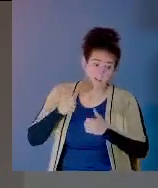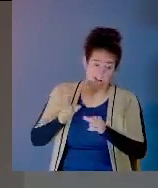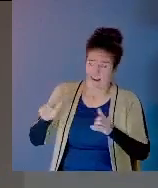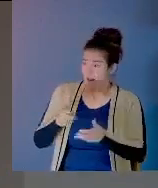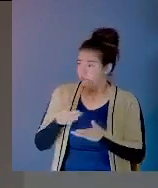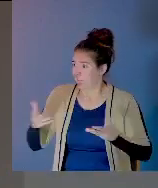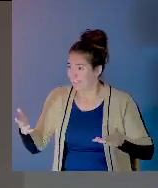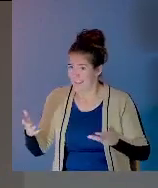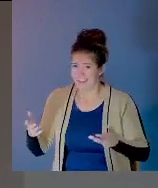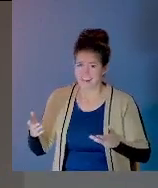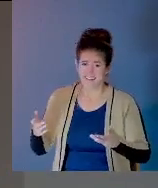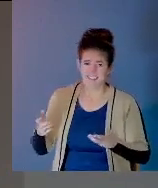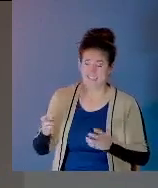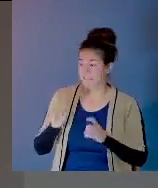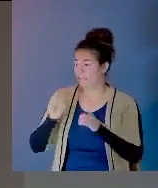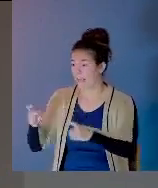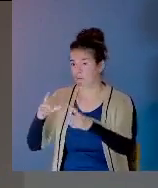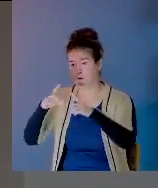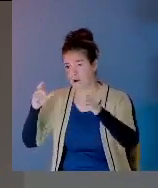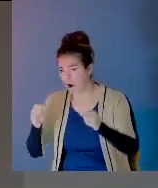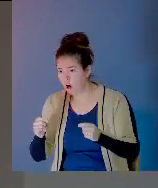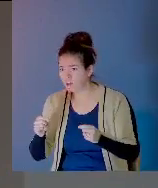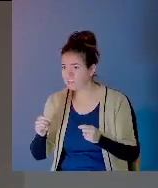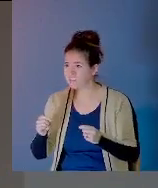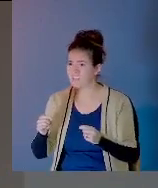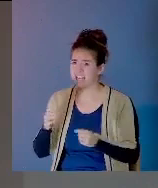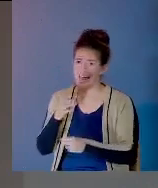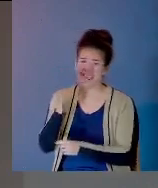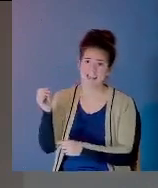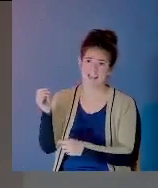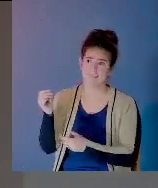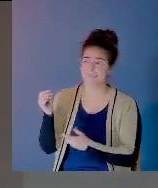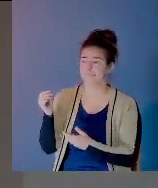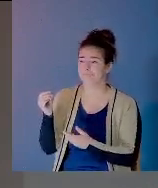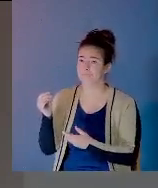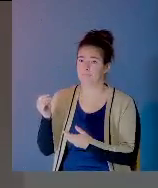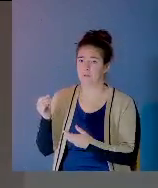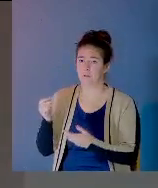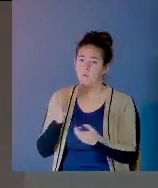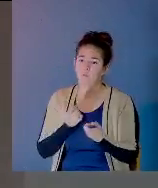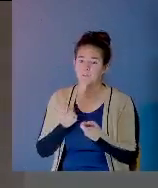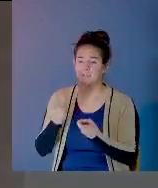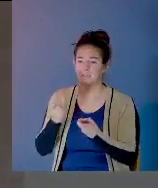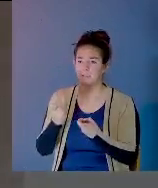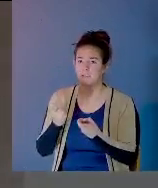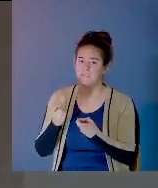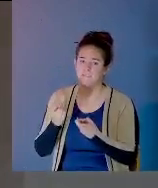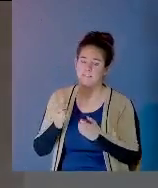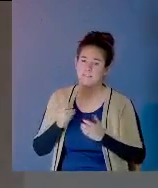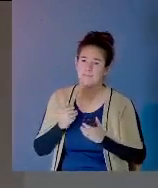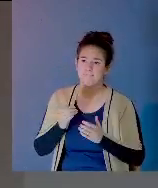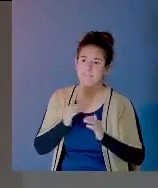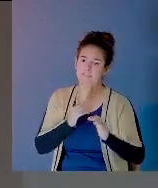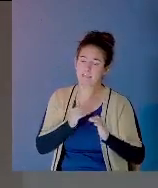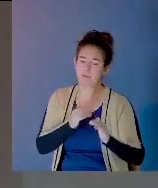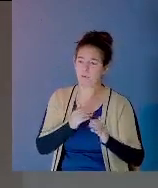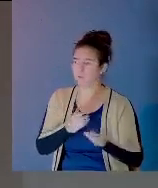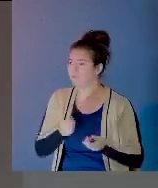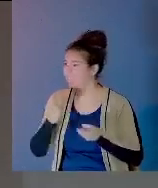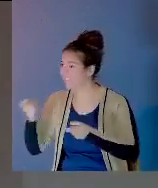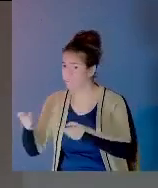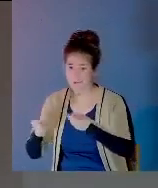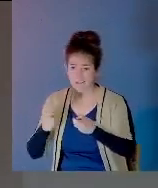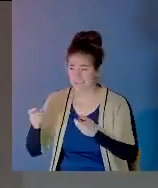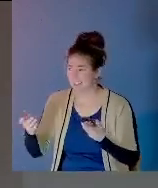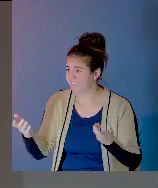cards to memorize and everything. They would just shut me down. And I was like, how do I get this word out, God? And I just started